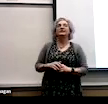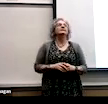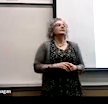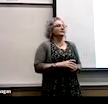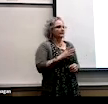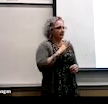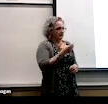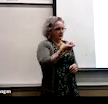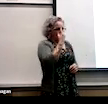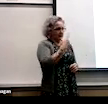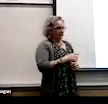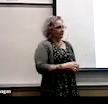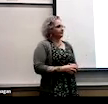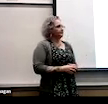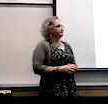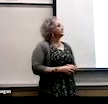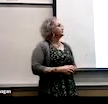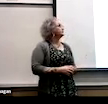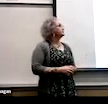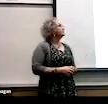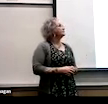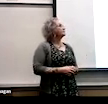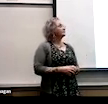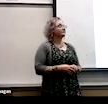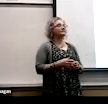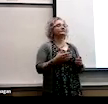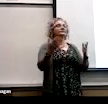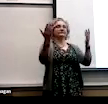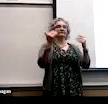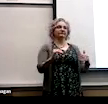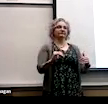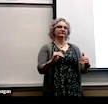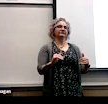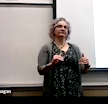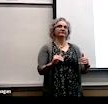On the patient and family side, fear of leaving the supportive, familiar